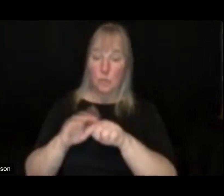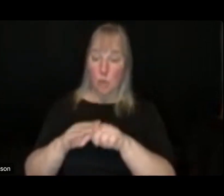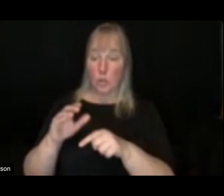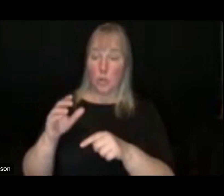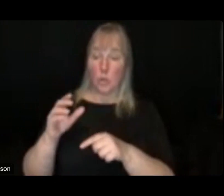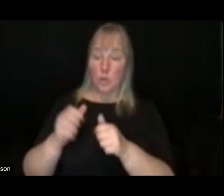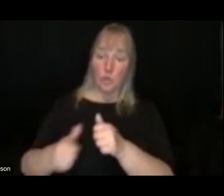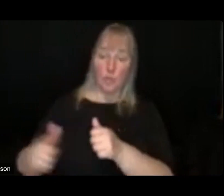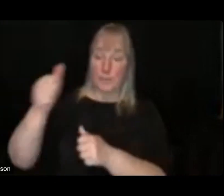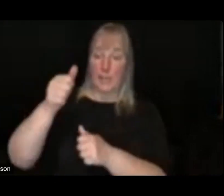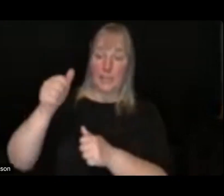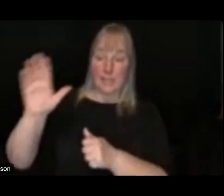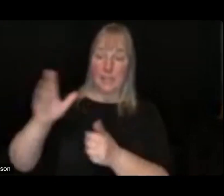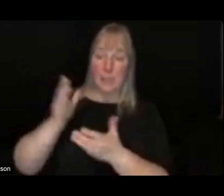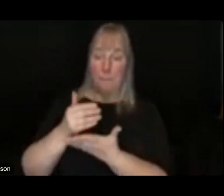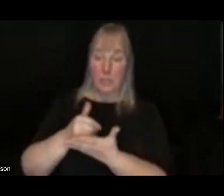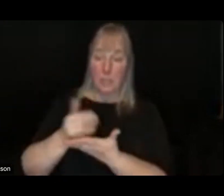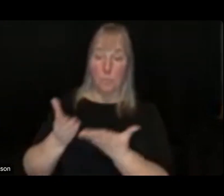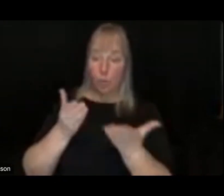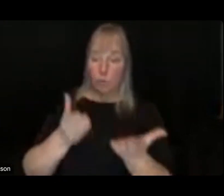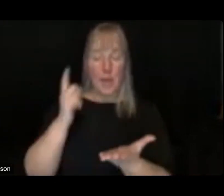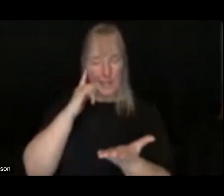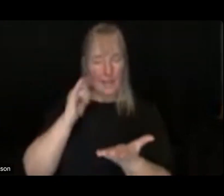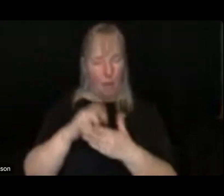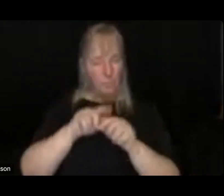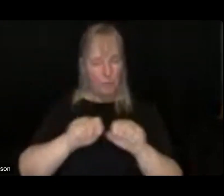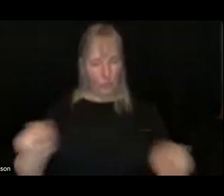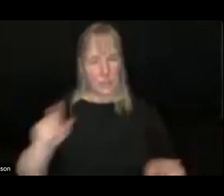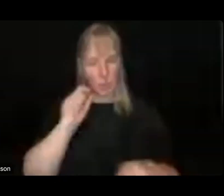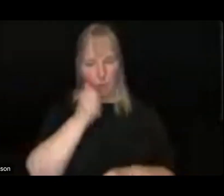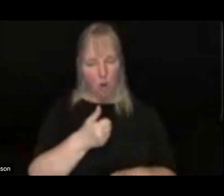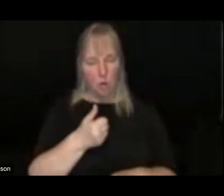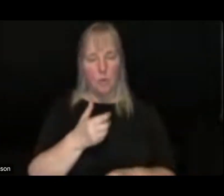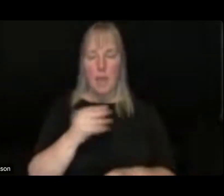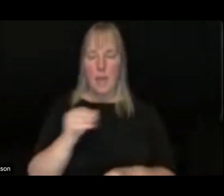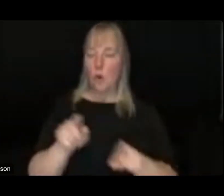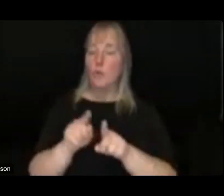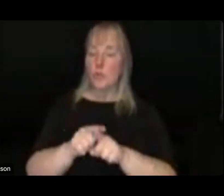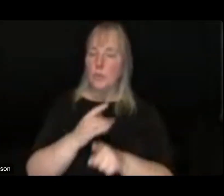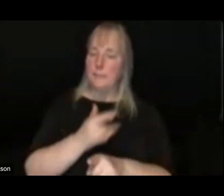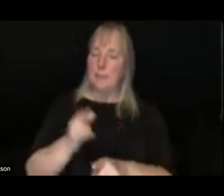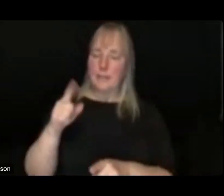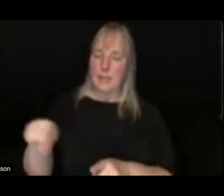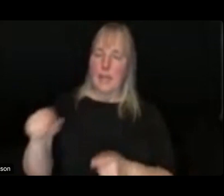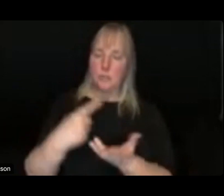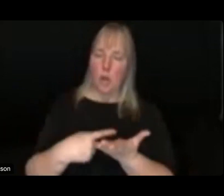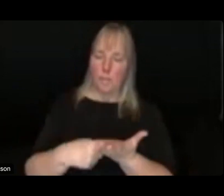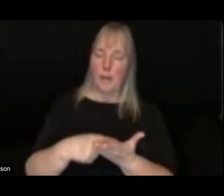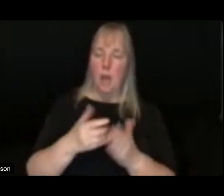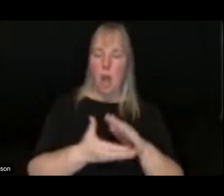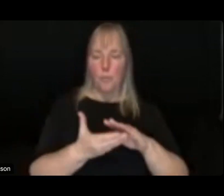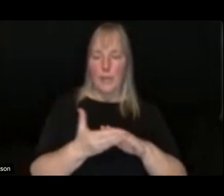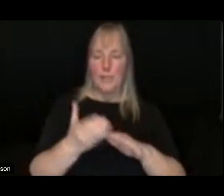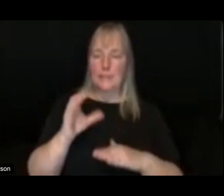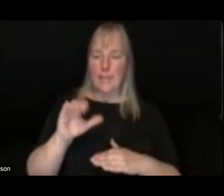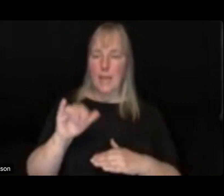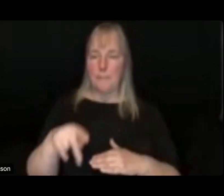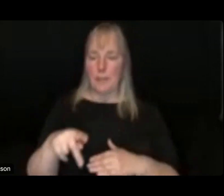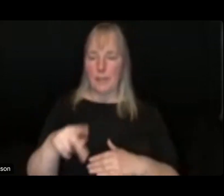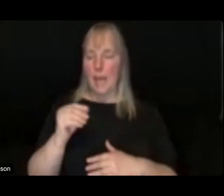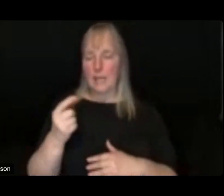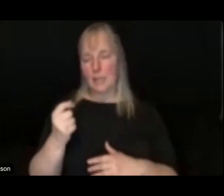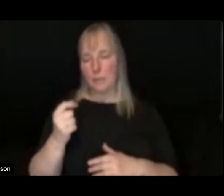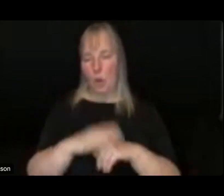which I think is going to be released tomorrow. And also, typically they talk about operating CIP as well as a little bit on